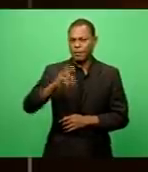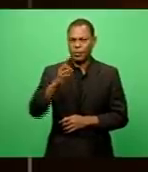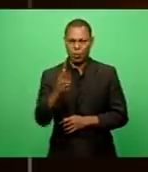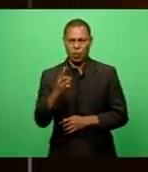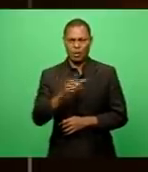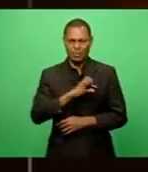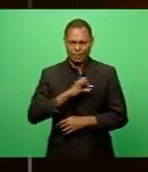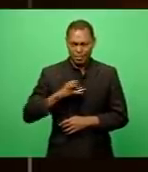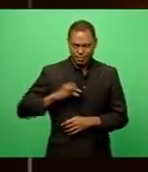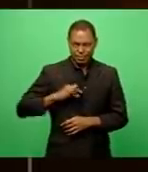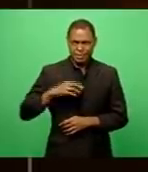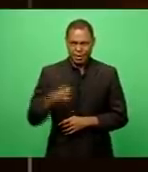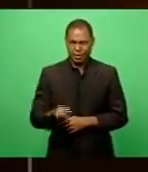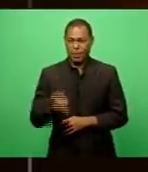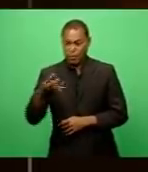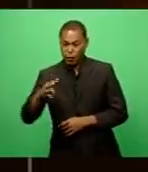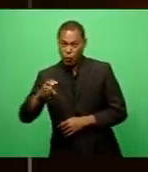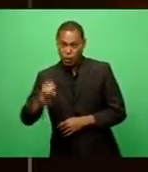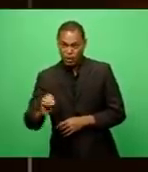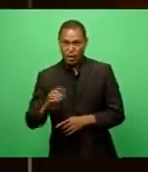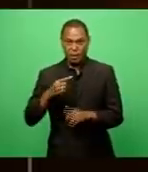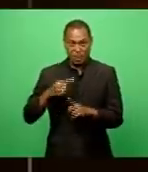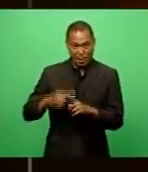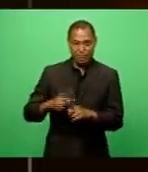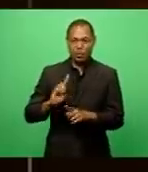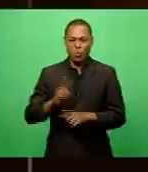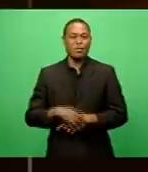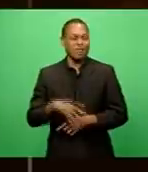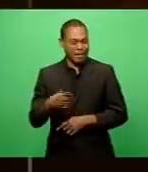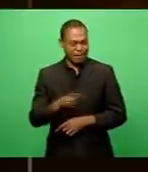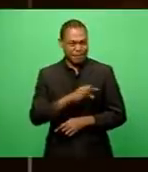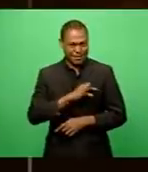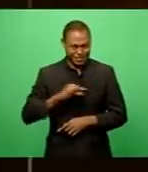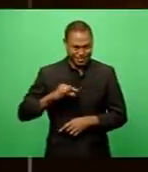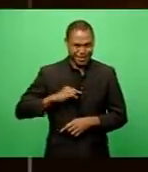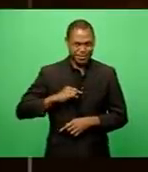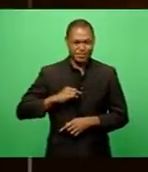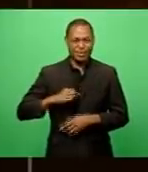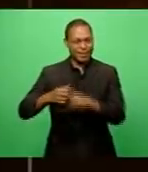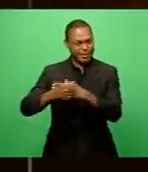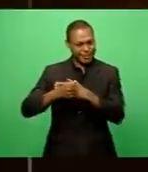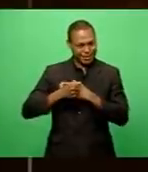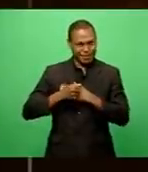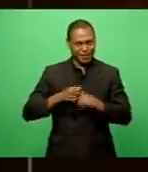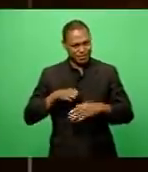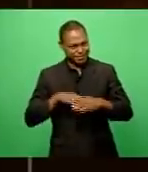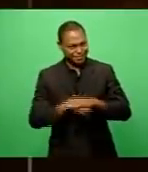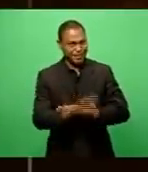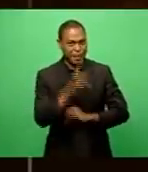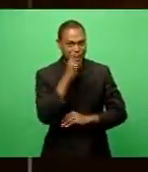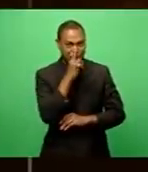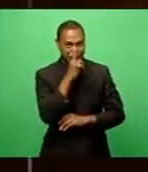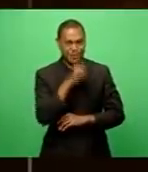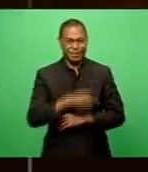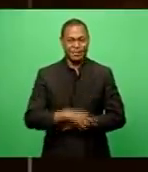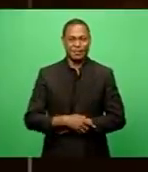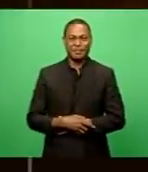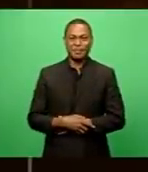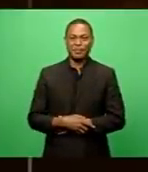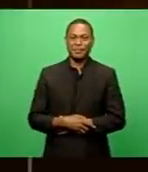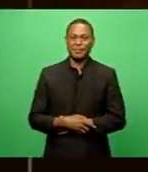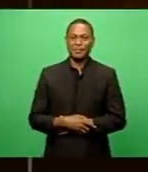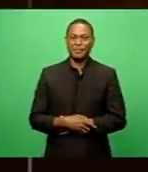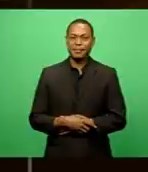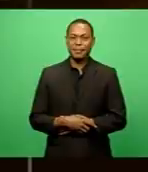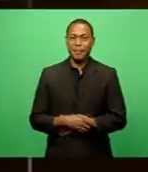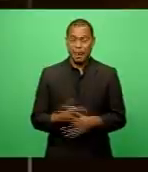members, including 40 ancillary staff, were manning the centers to ensure the safety of evacuees. Sainiani Boiler reports villagers